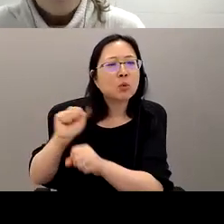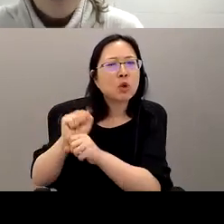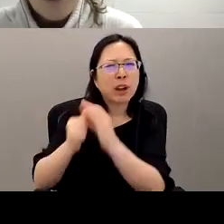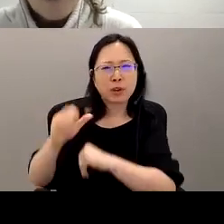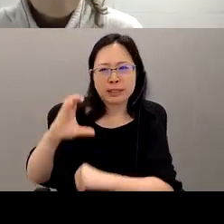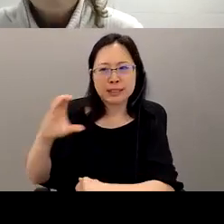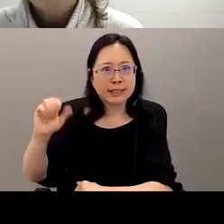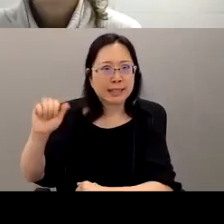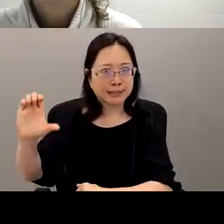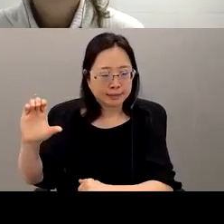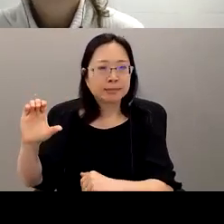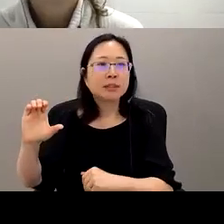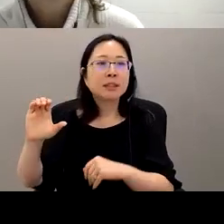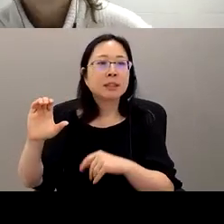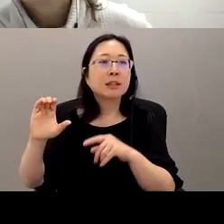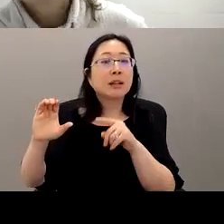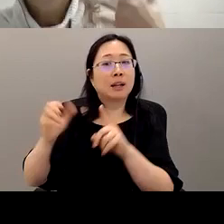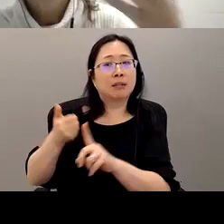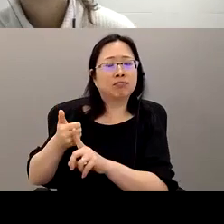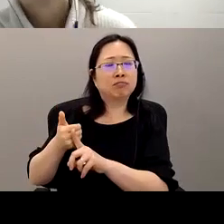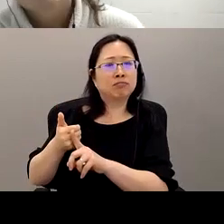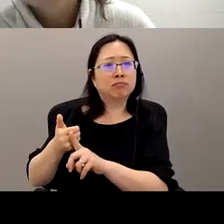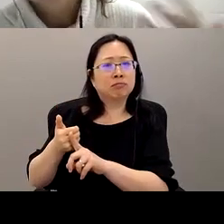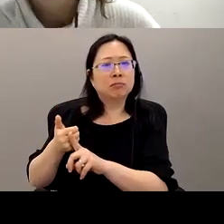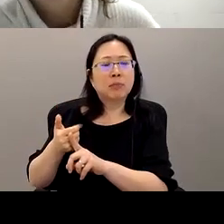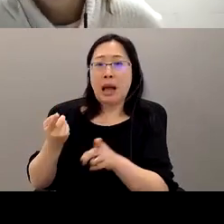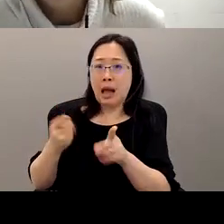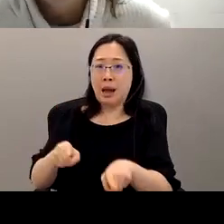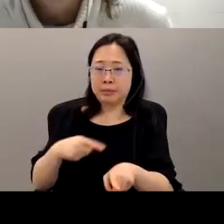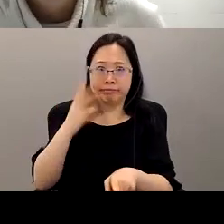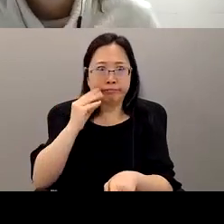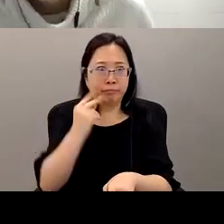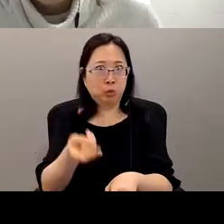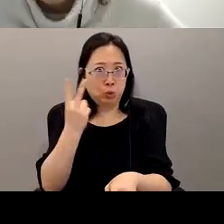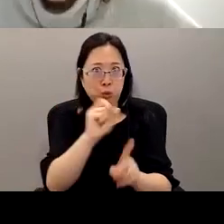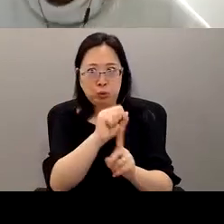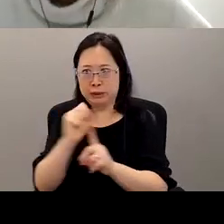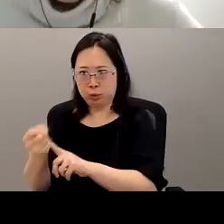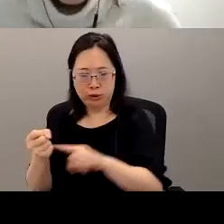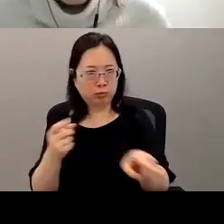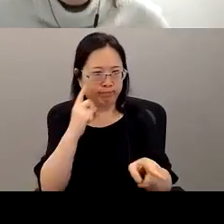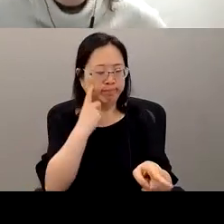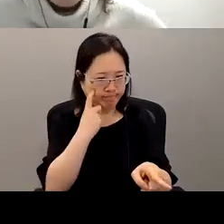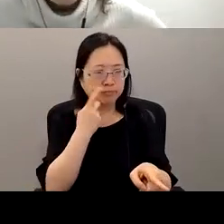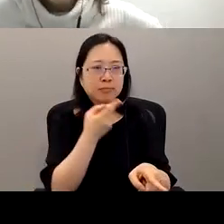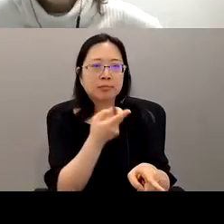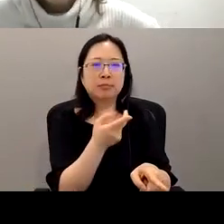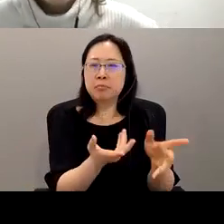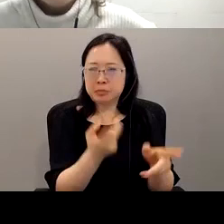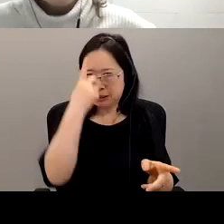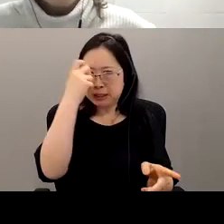she was brought sort of to situations where there was suspected elder abuse.